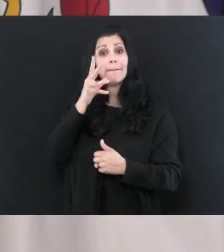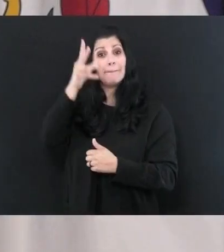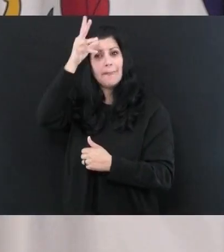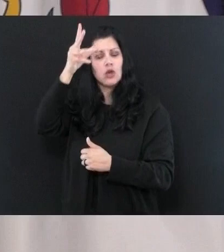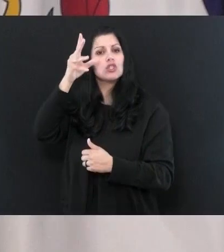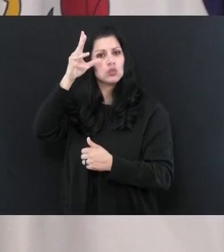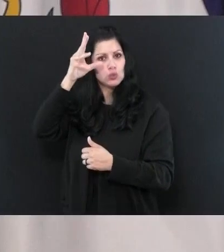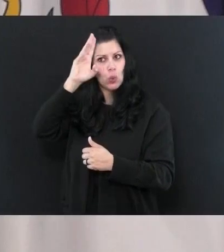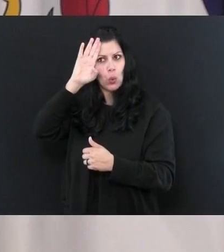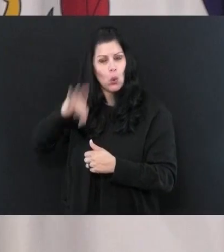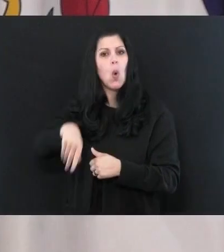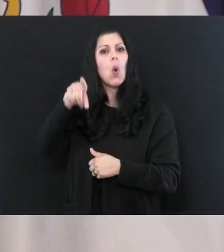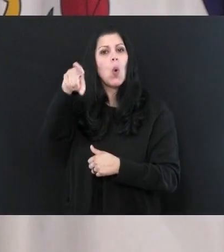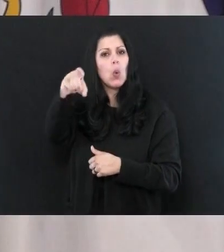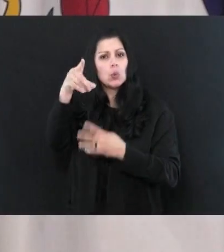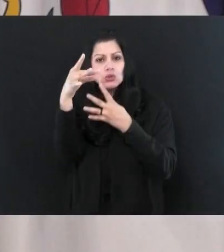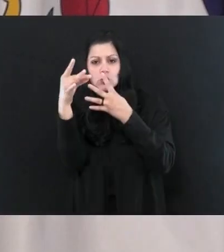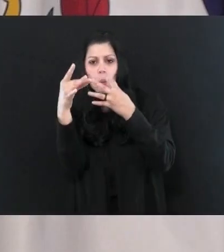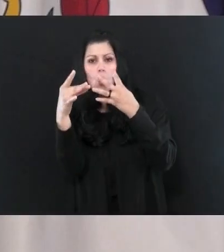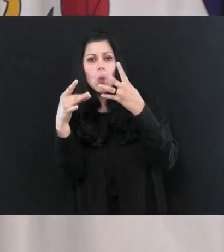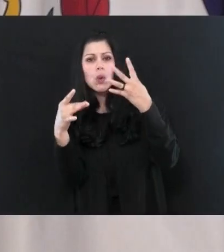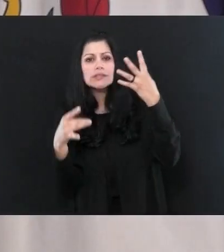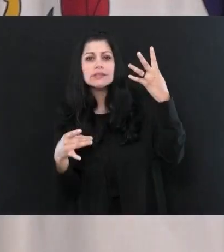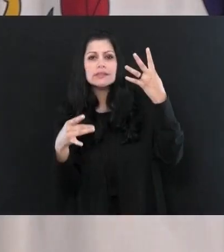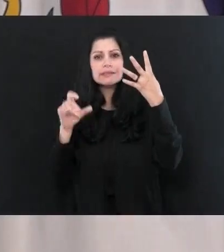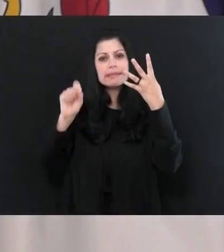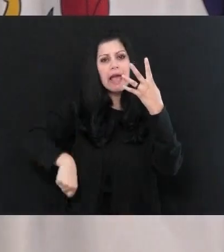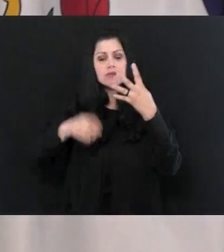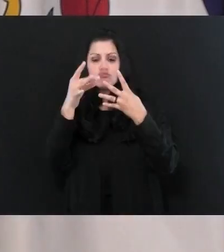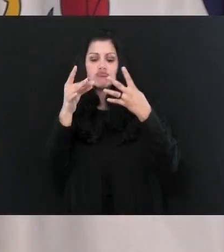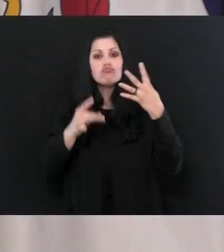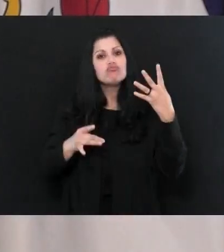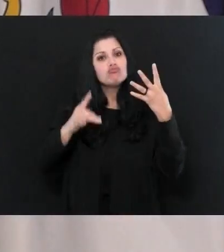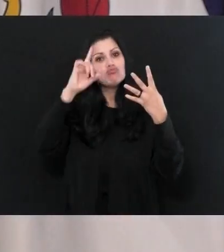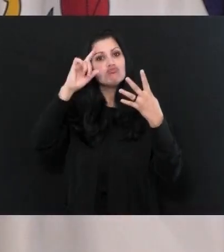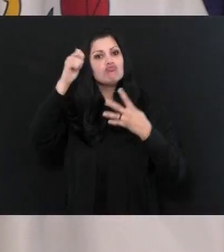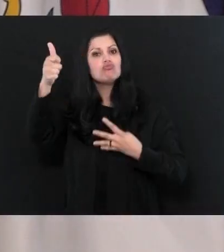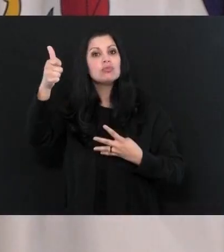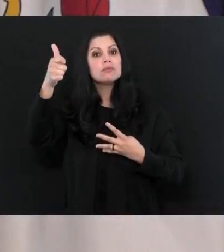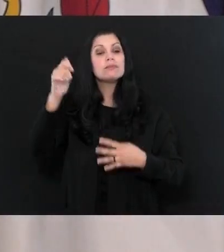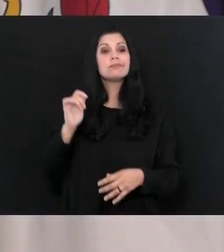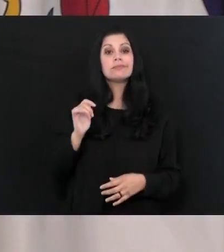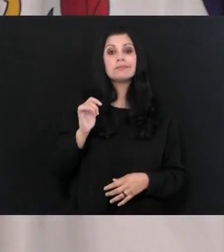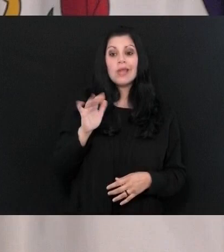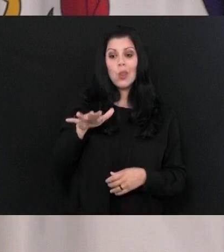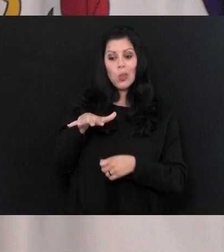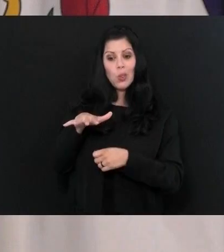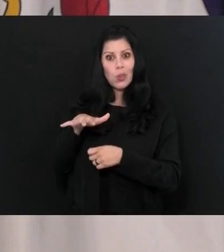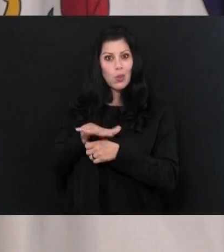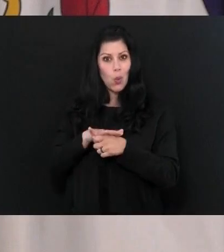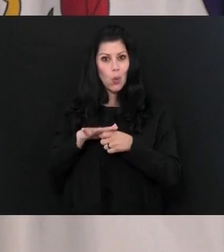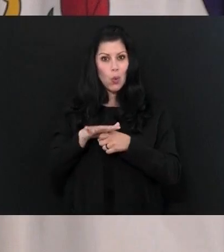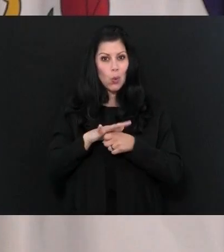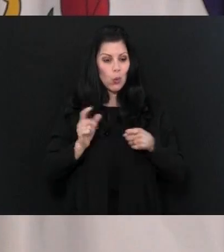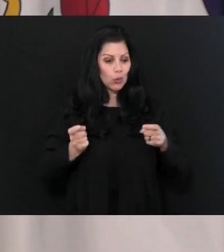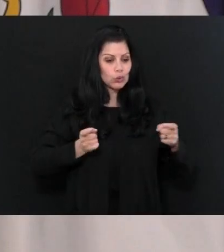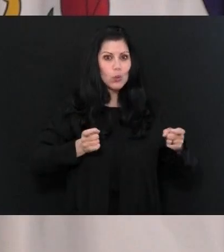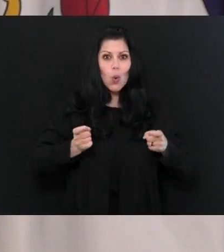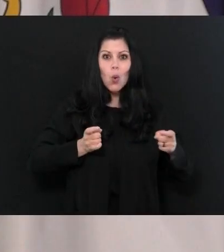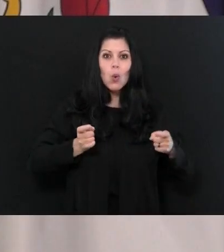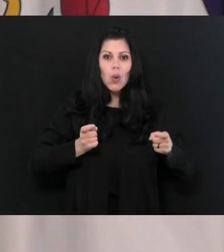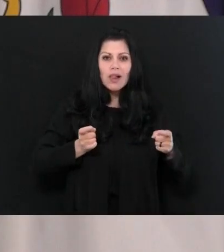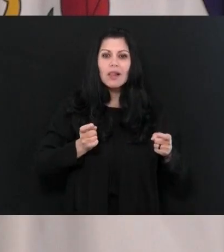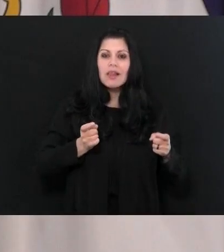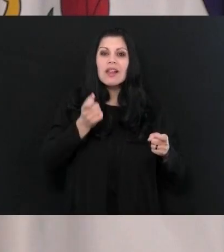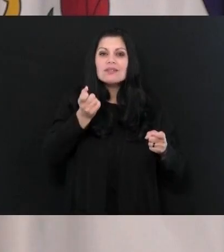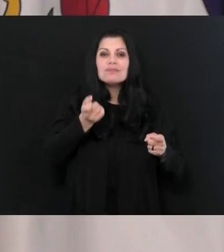and all those different things that we have, and you know, from the standpoint of the local control, and just there's lots and lots of stuff that